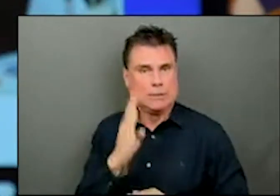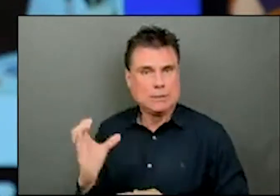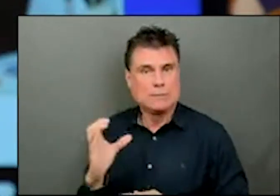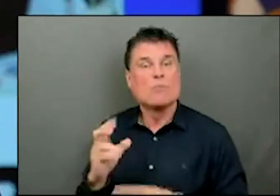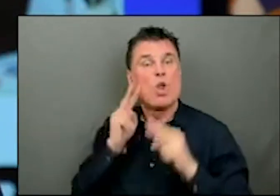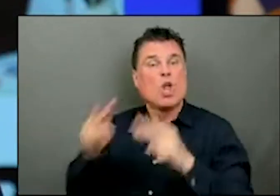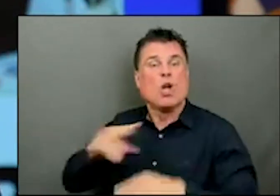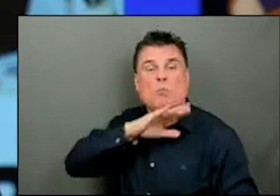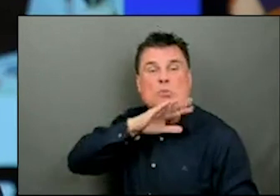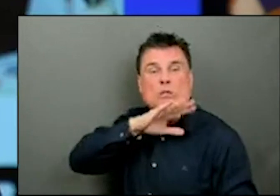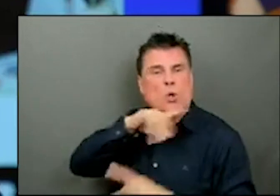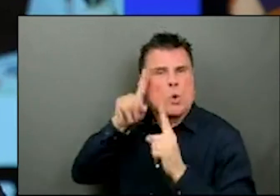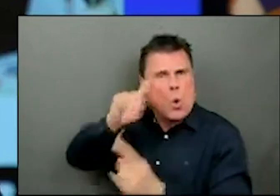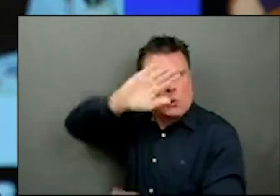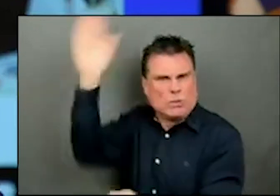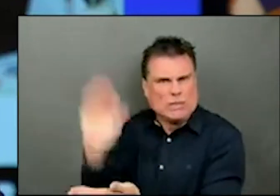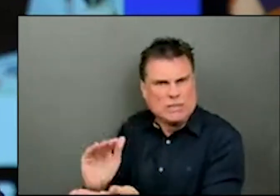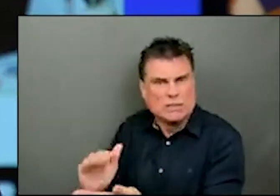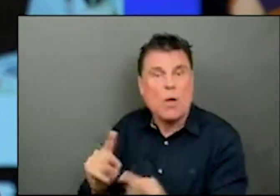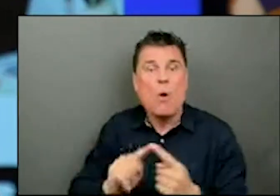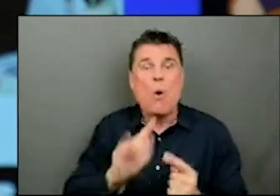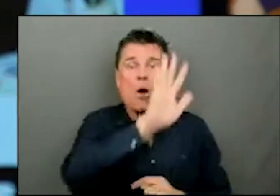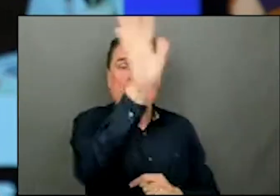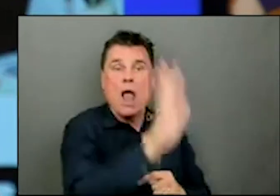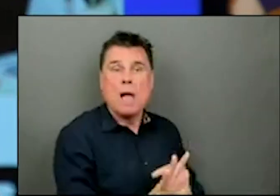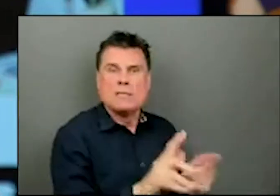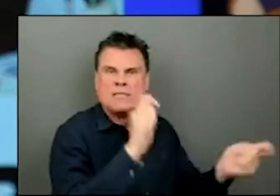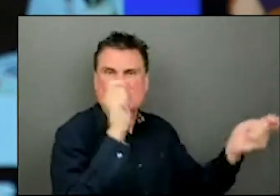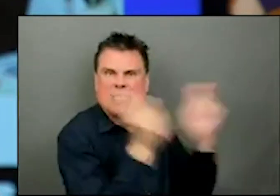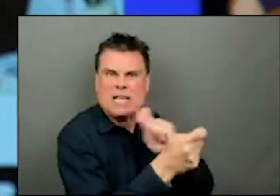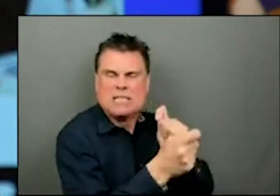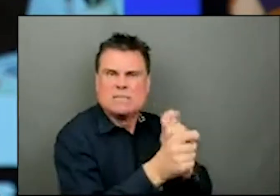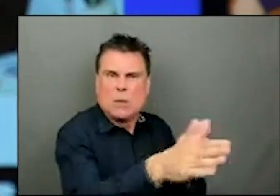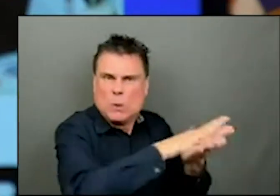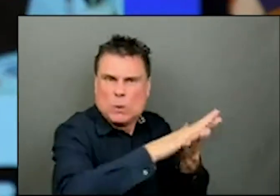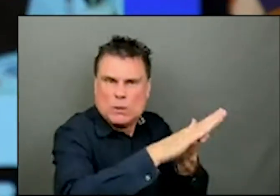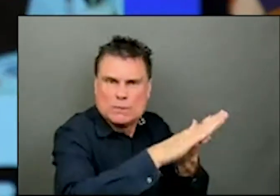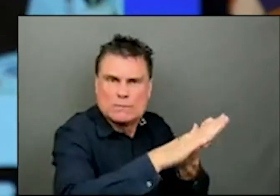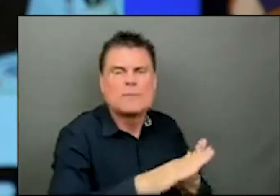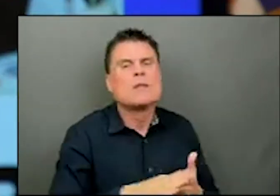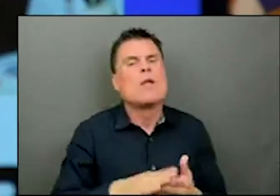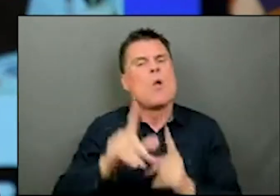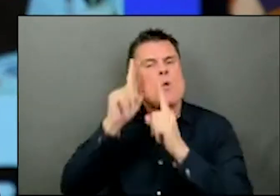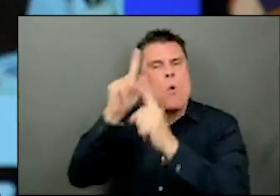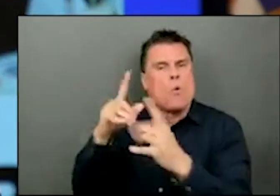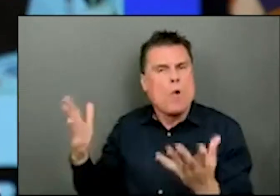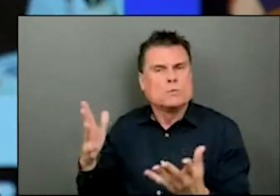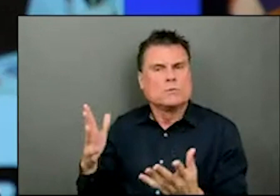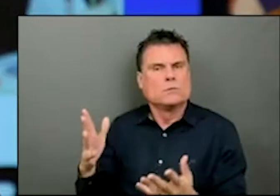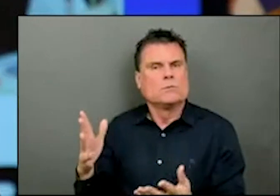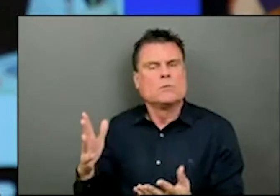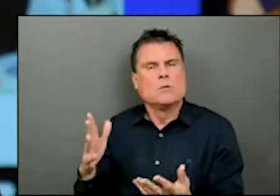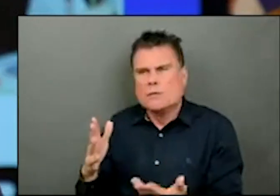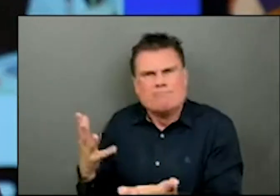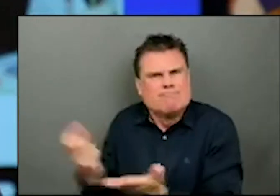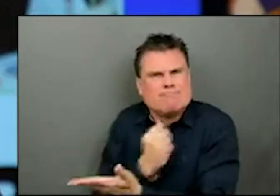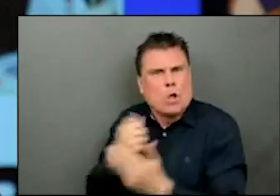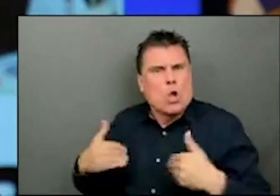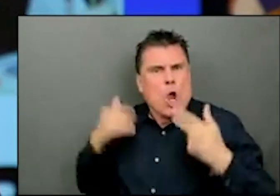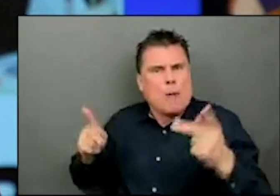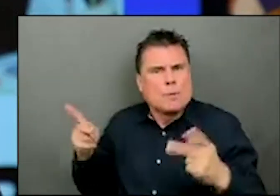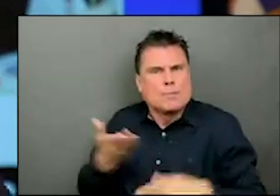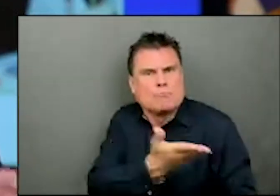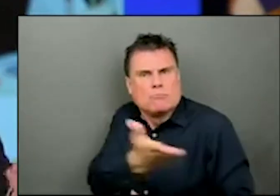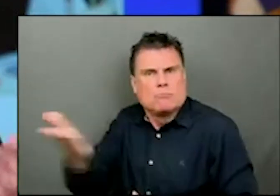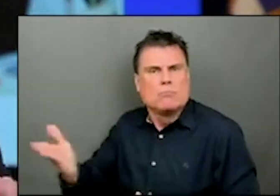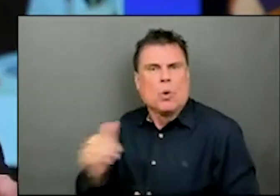our economy, making sure that the intellectual capacity of British Columbia can be harnessed and anchored here in British Columbia. Too